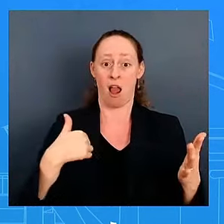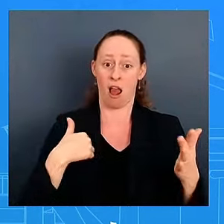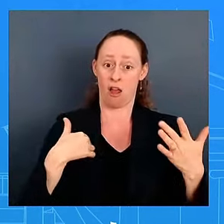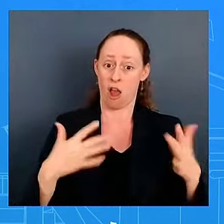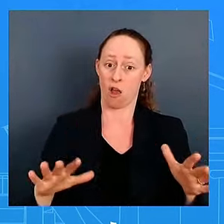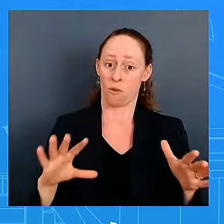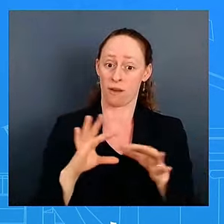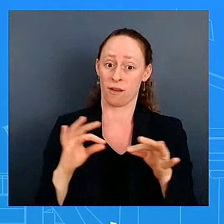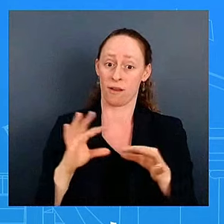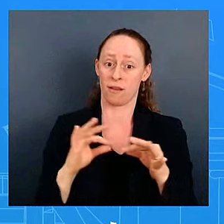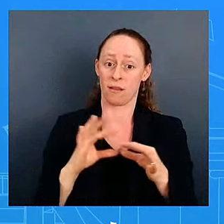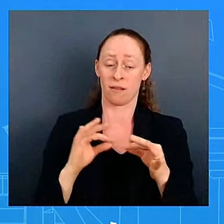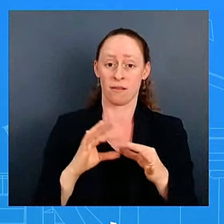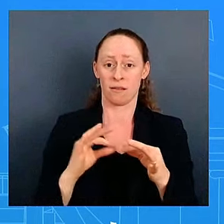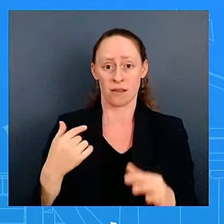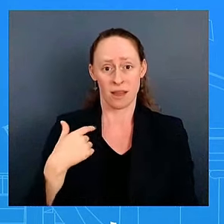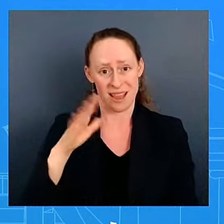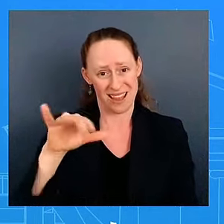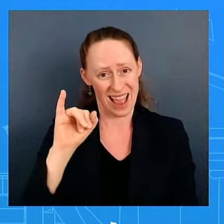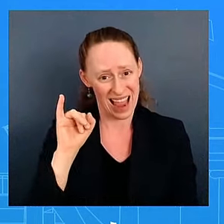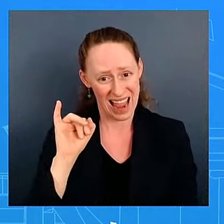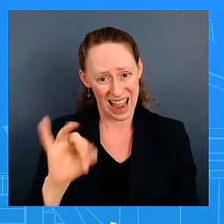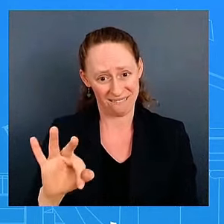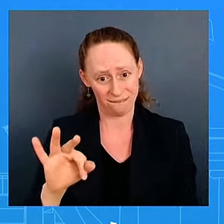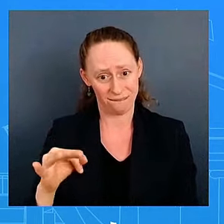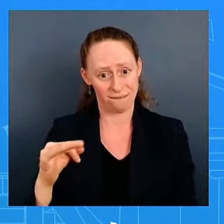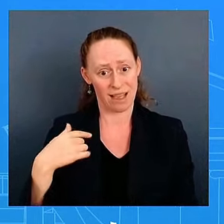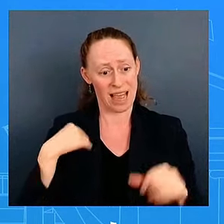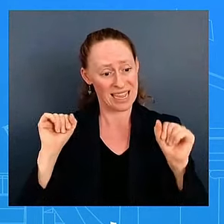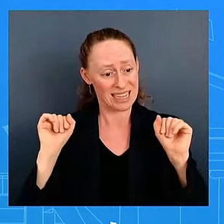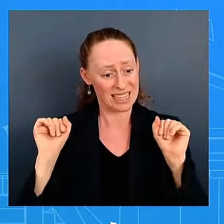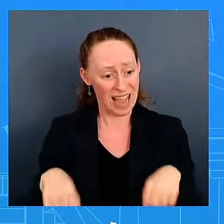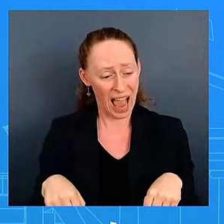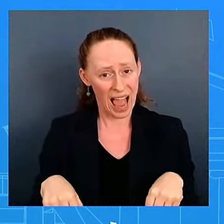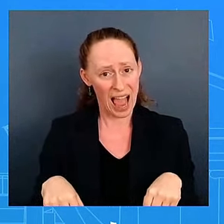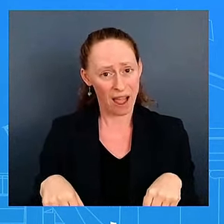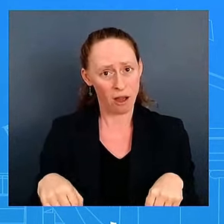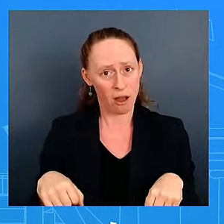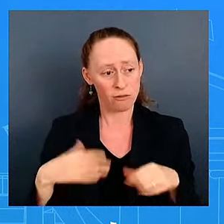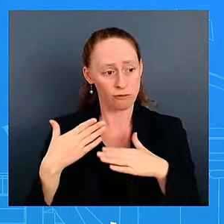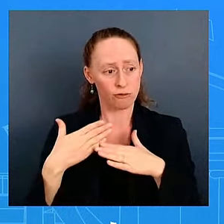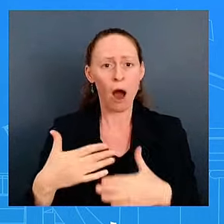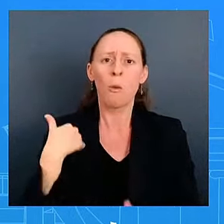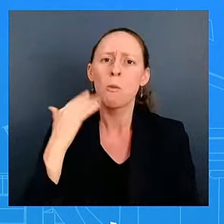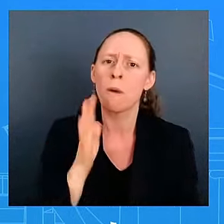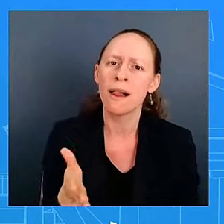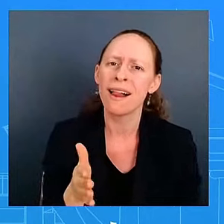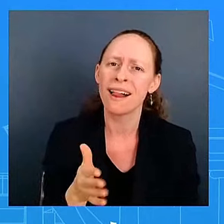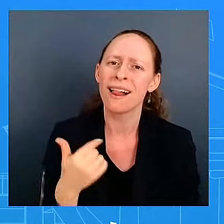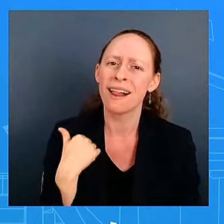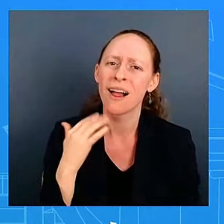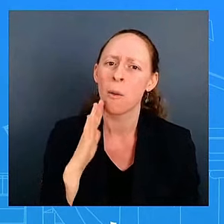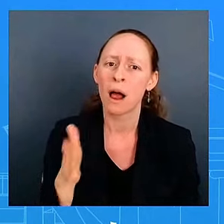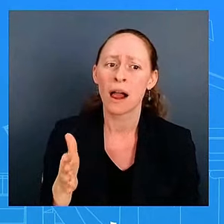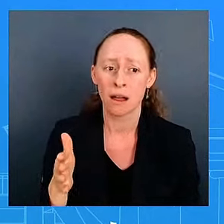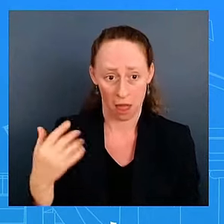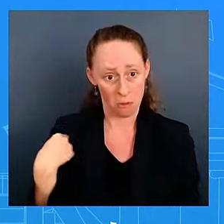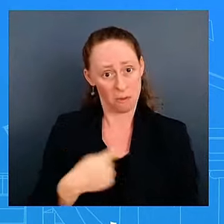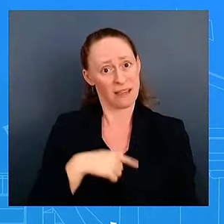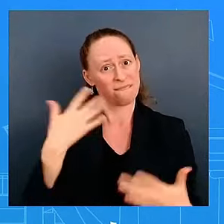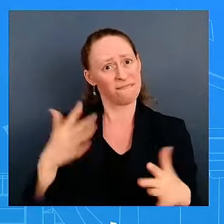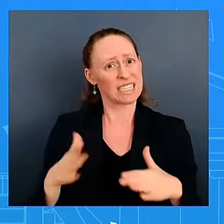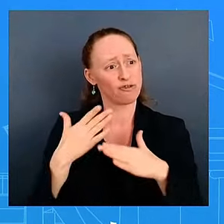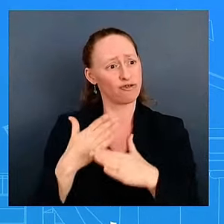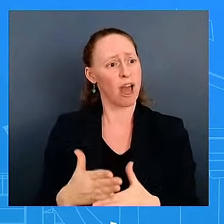would do that. We would do that. And we did. But many of the things that I said right here is in the